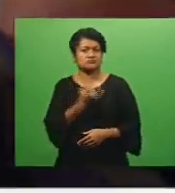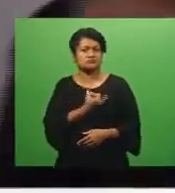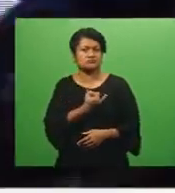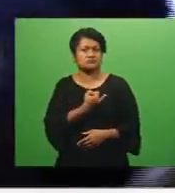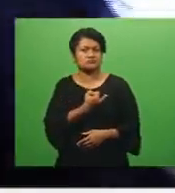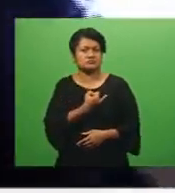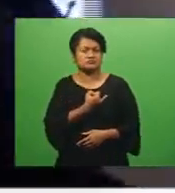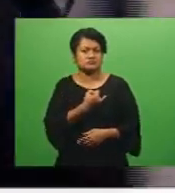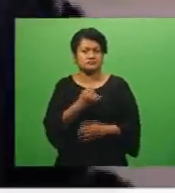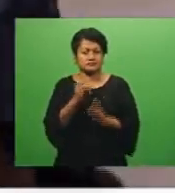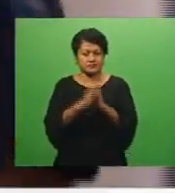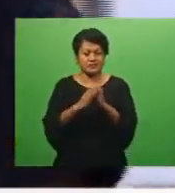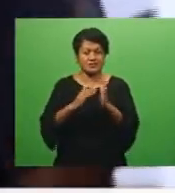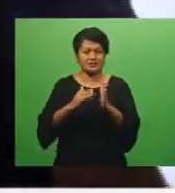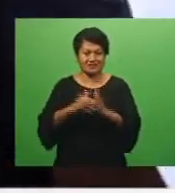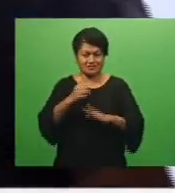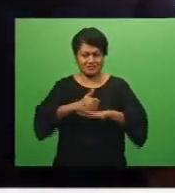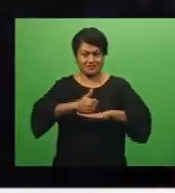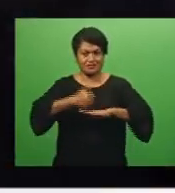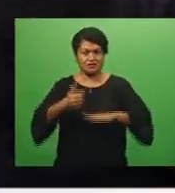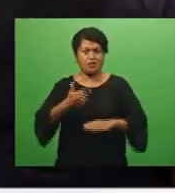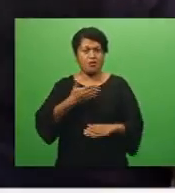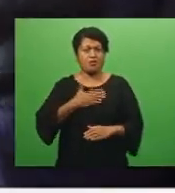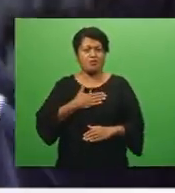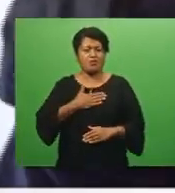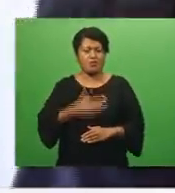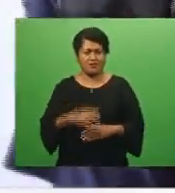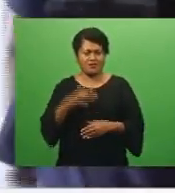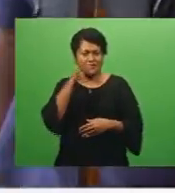New Zealand authorities want alleged drug trafficker.